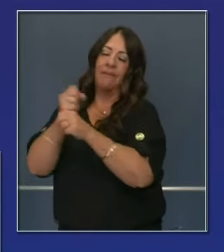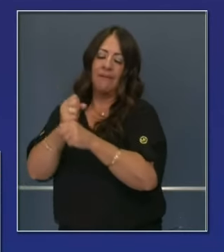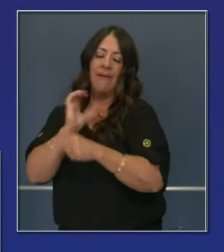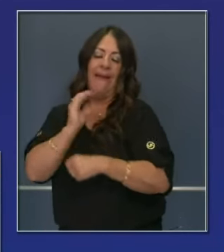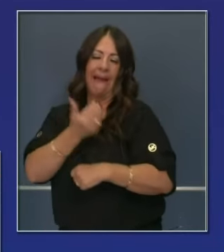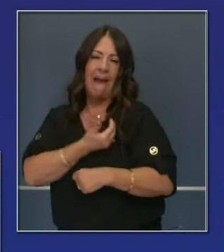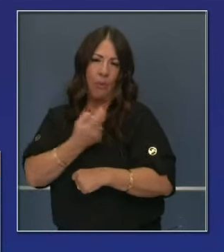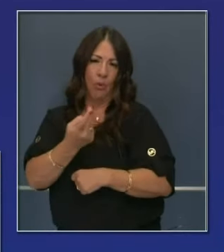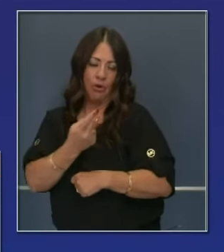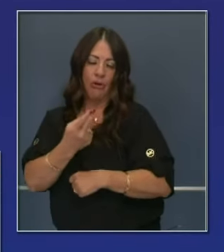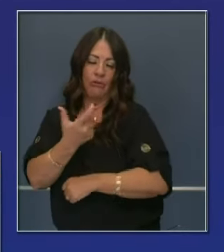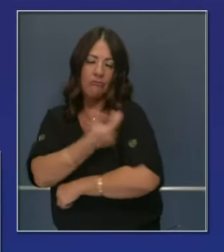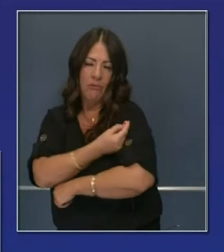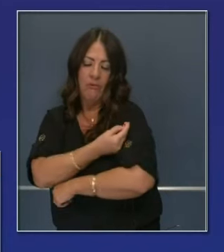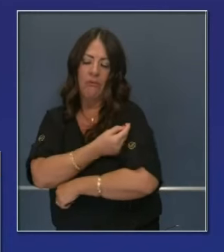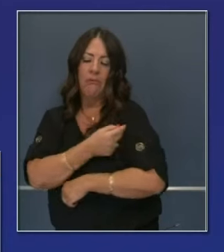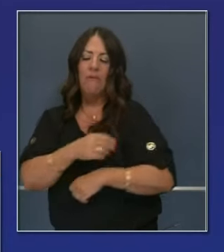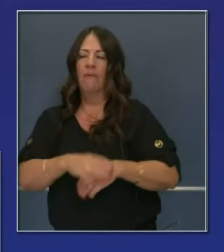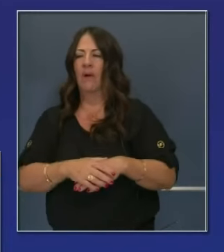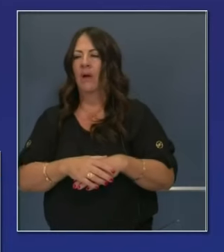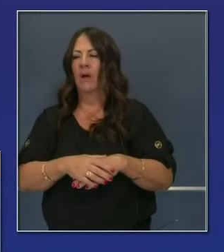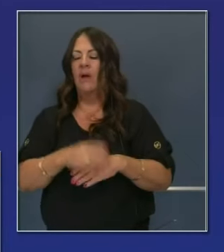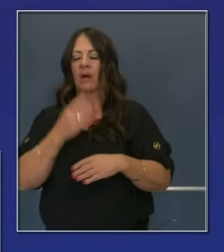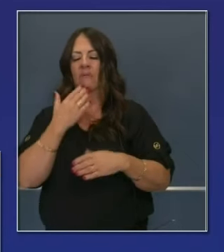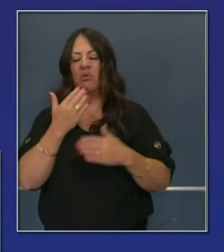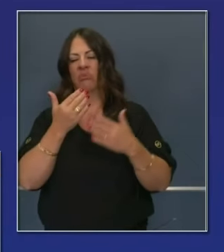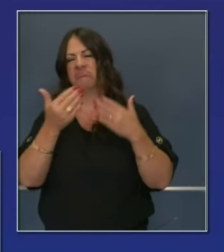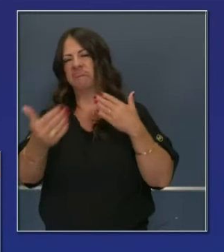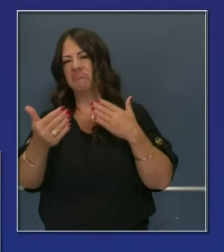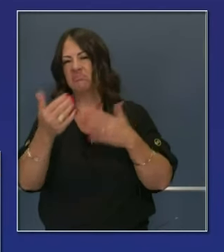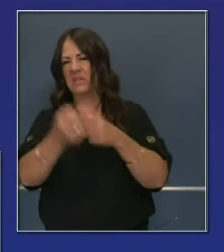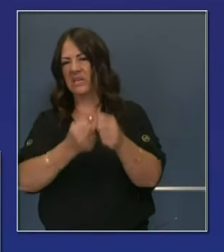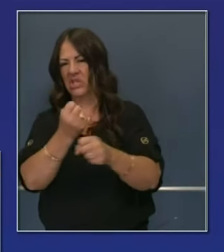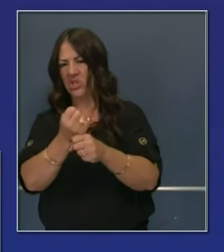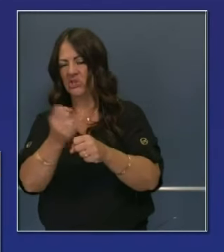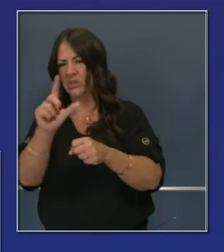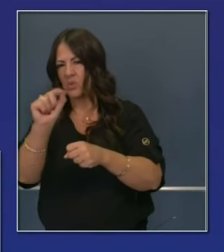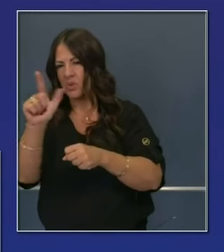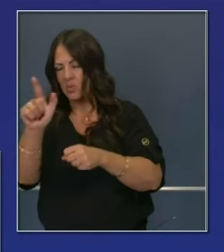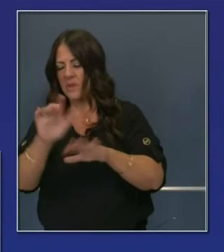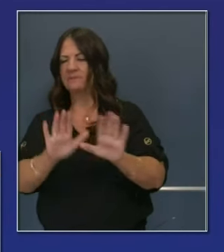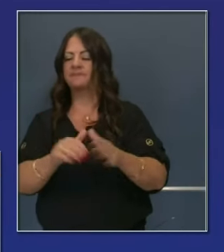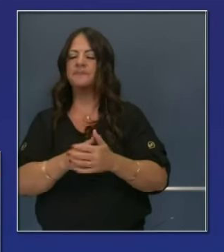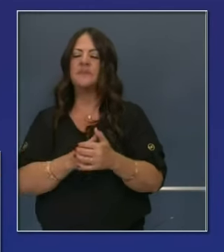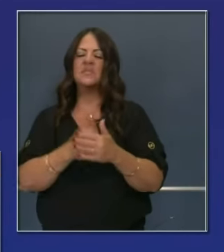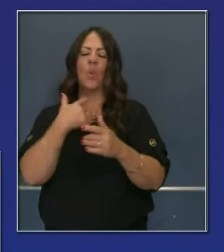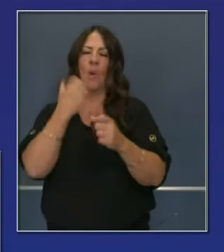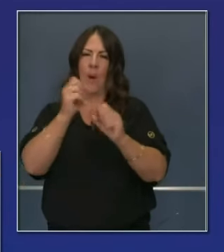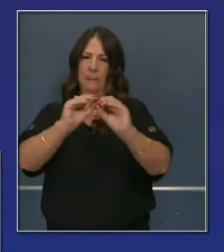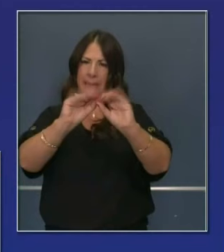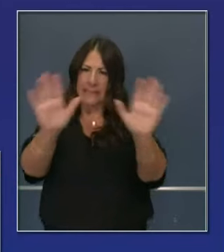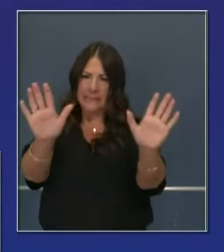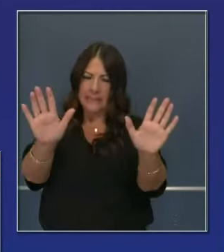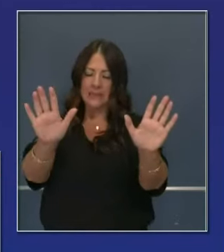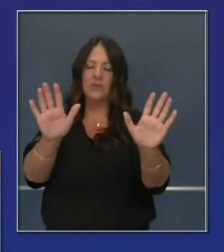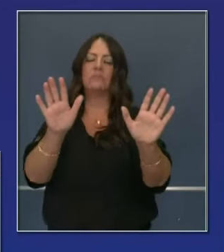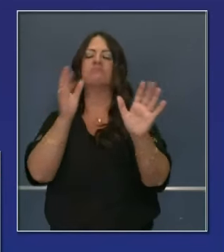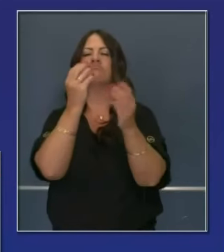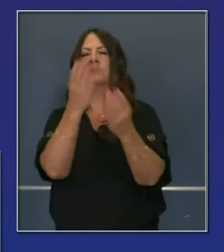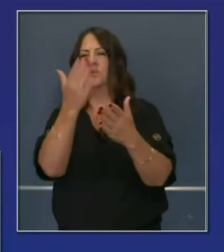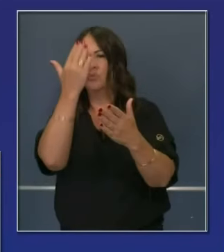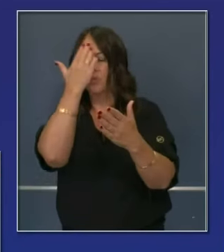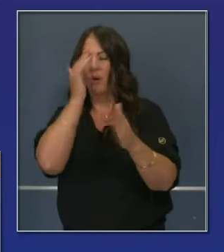these protocols and the vaccination plans that we're putting out of a vaccine. And so I just want to put a